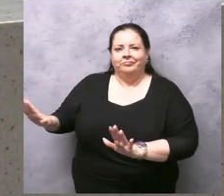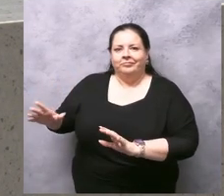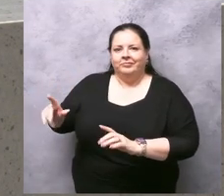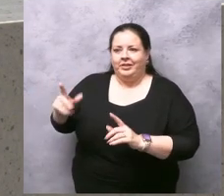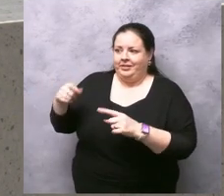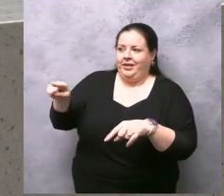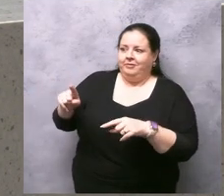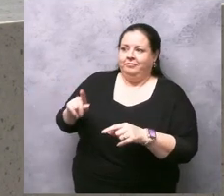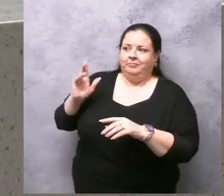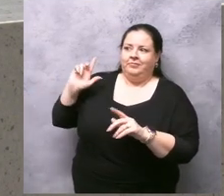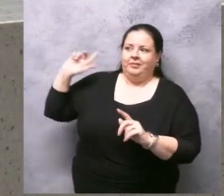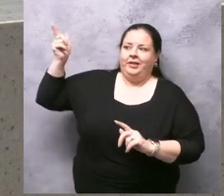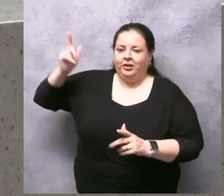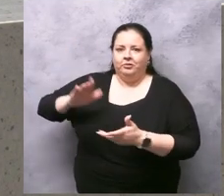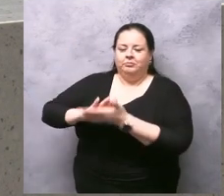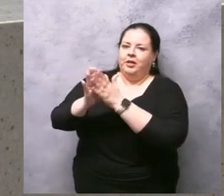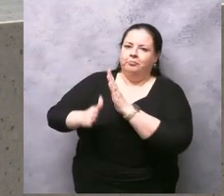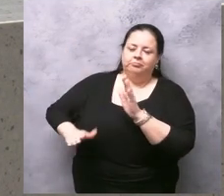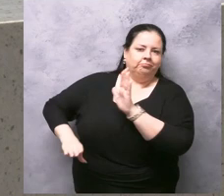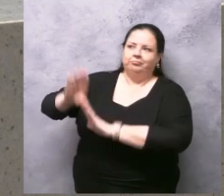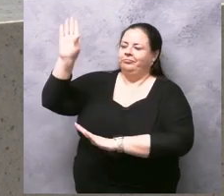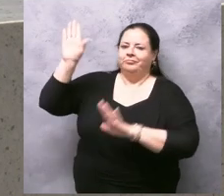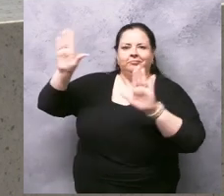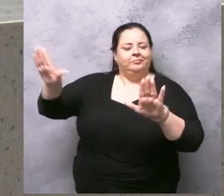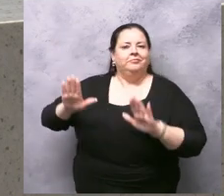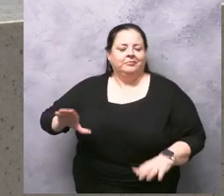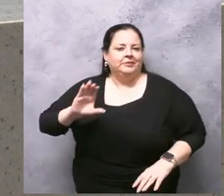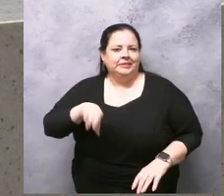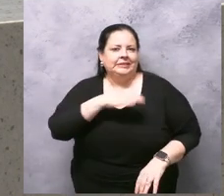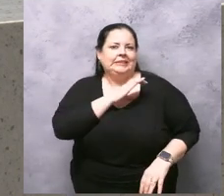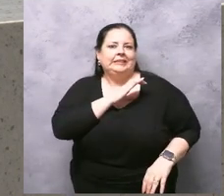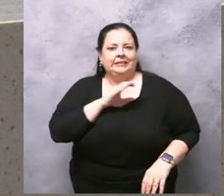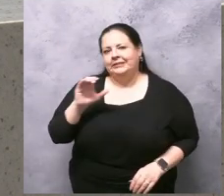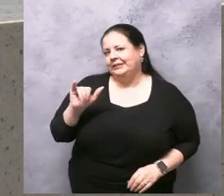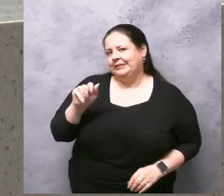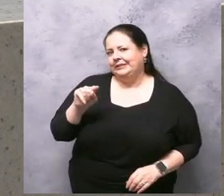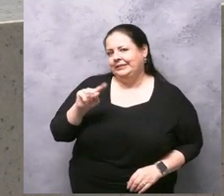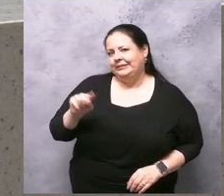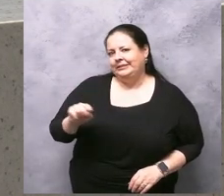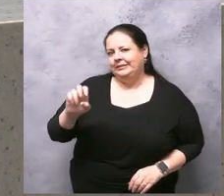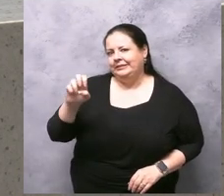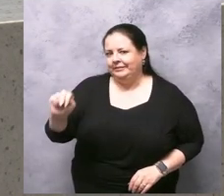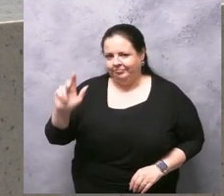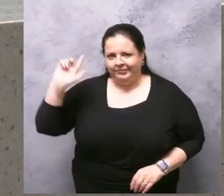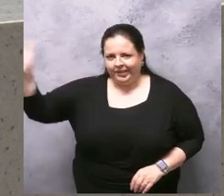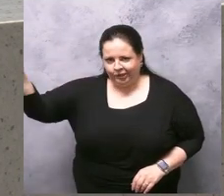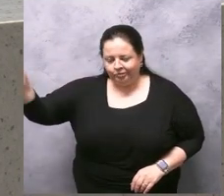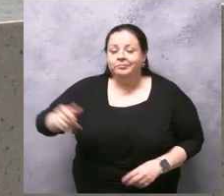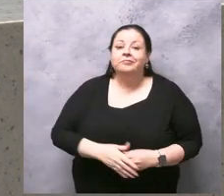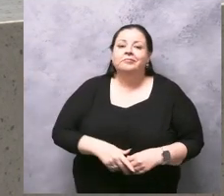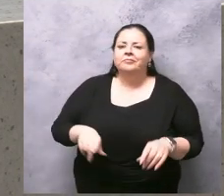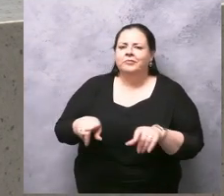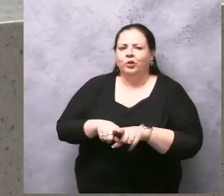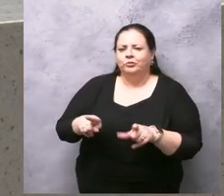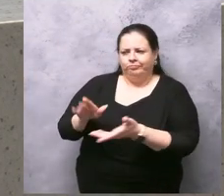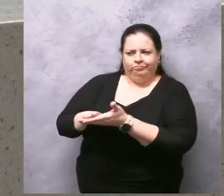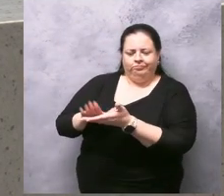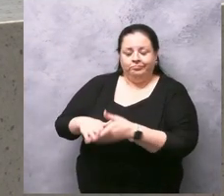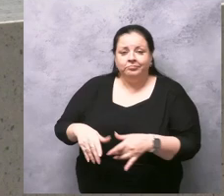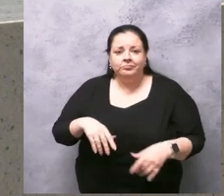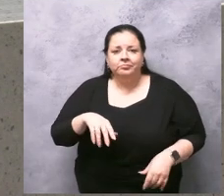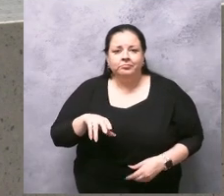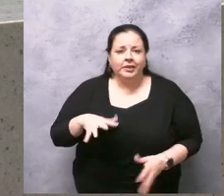folks can develop into good citizens later on down the road. So I wanted to give a shout out, and also even a little bit of an